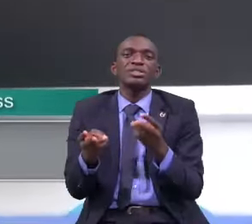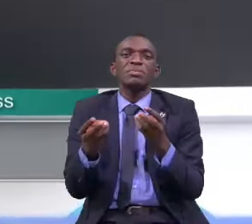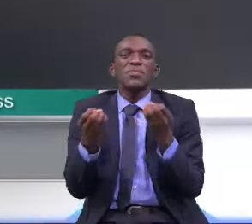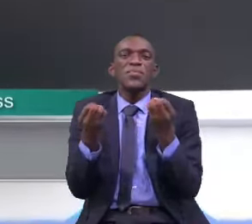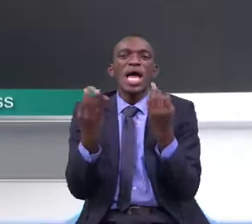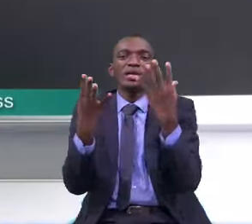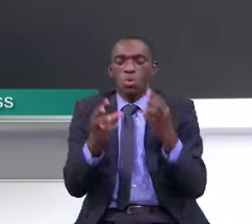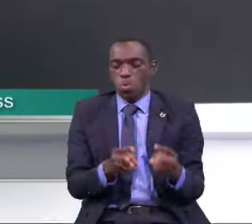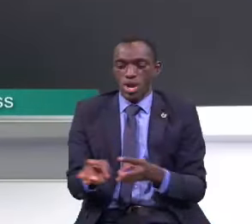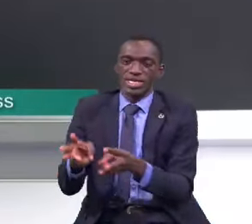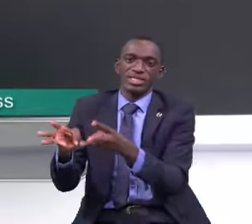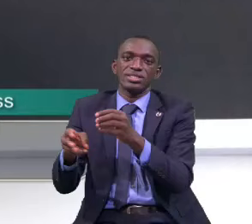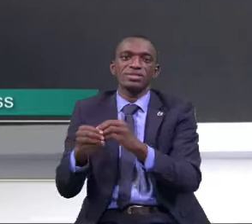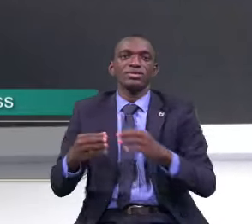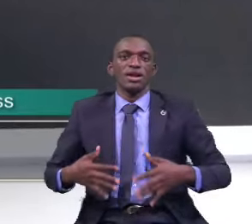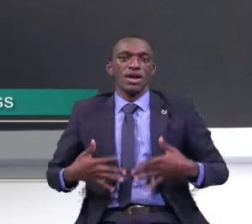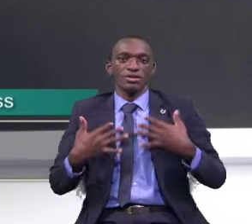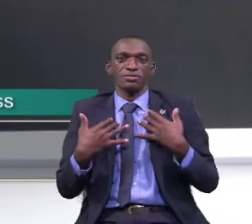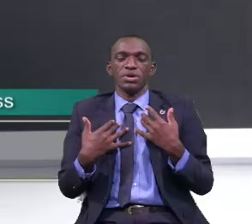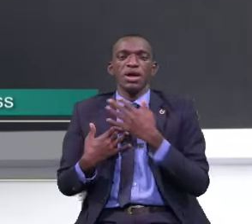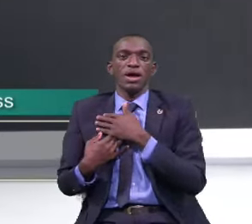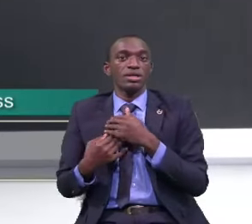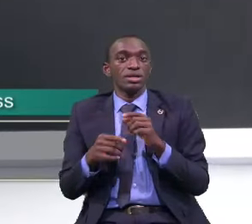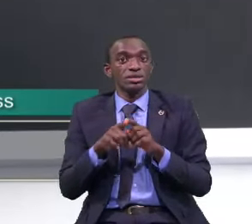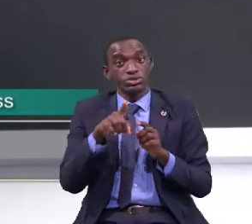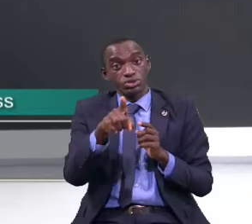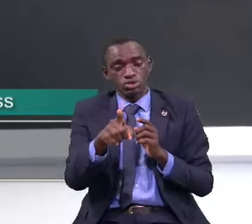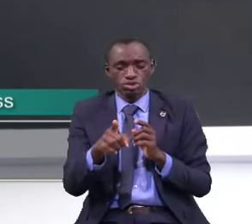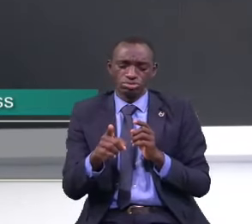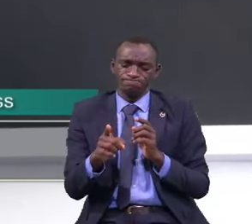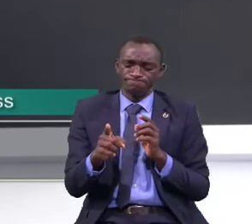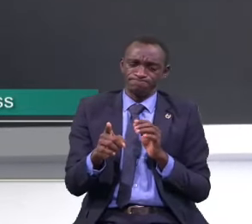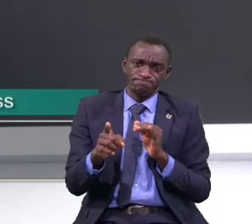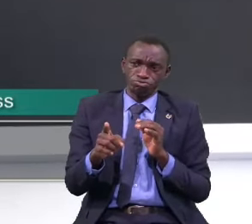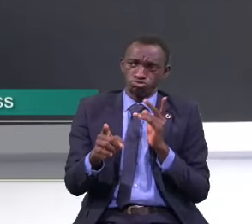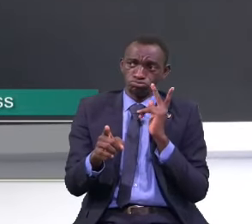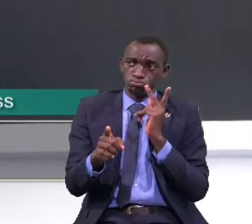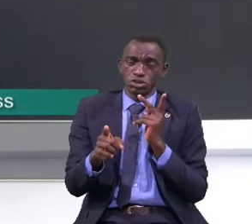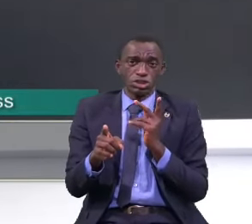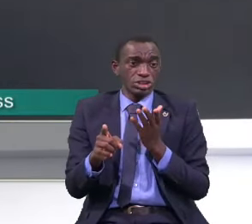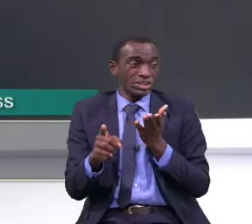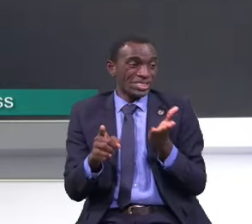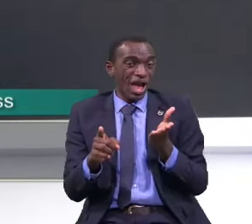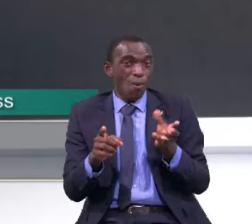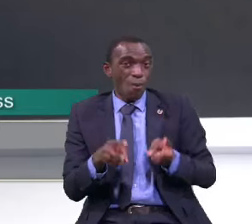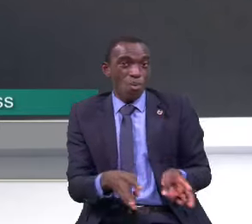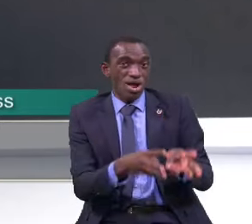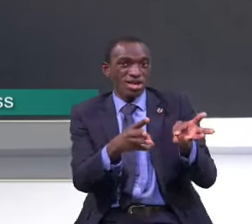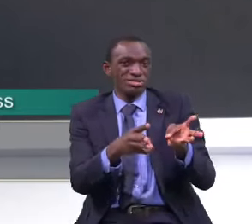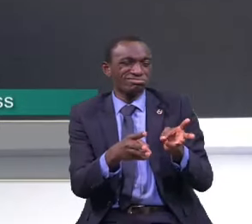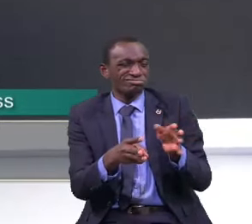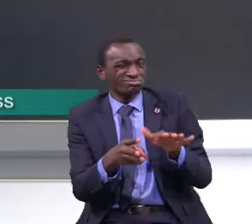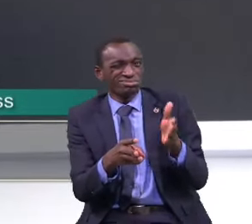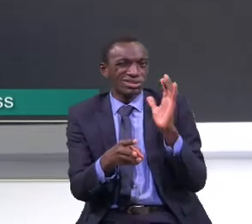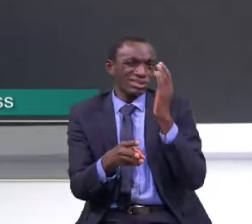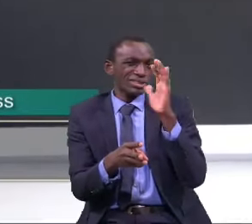life. And there's a way that seems right unto people. But there are the